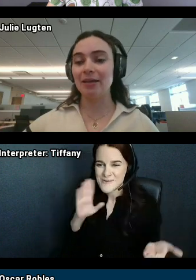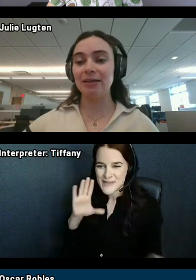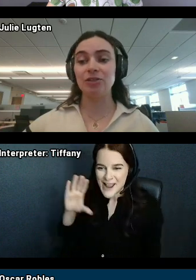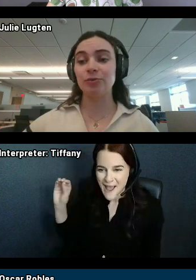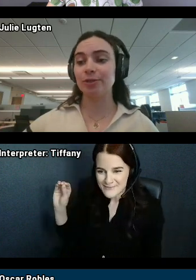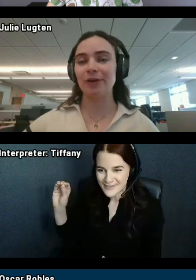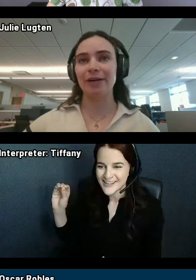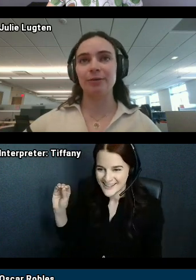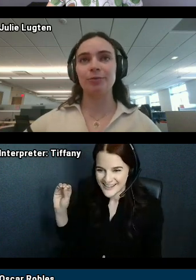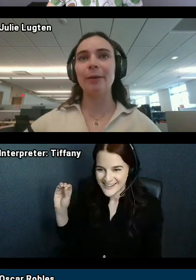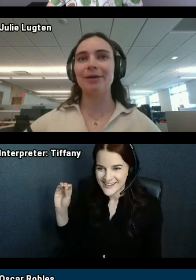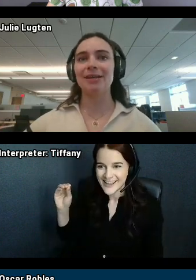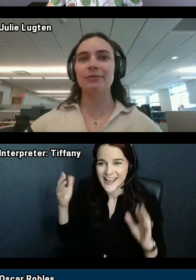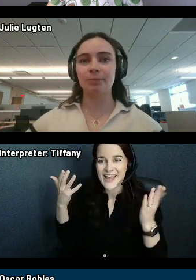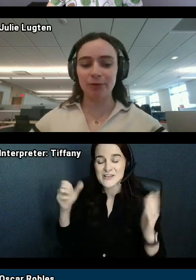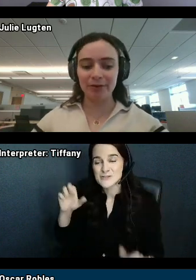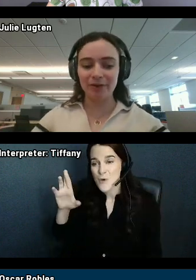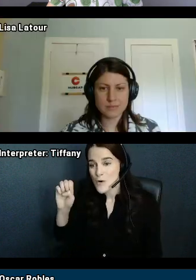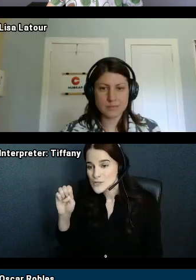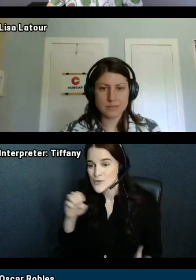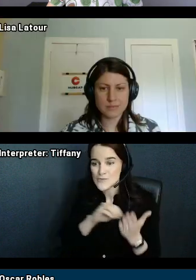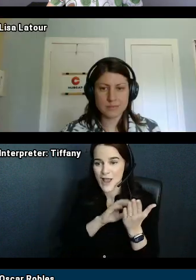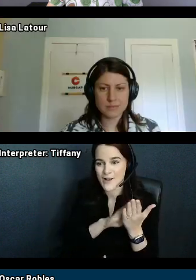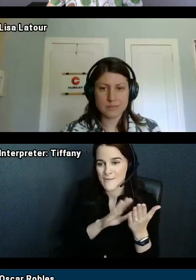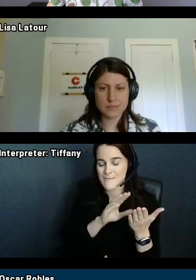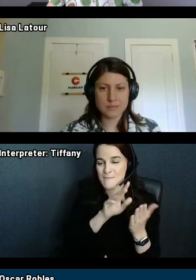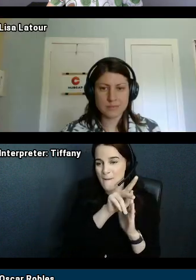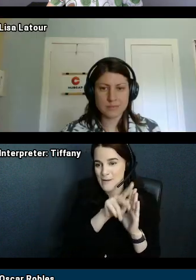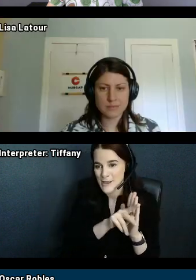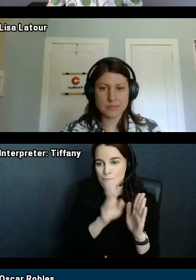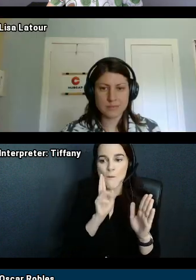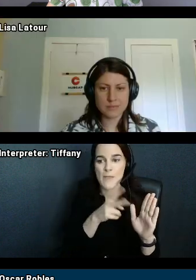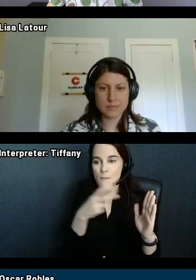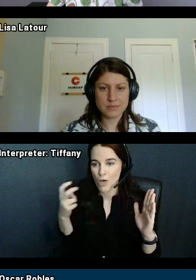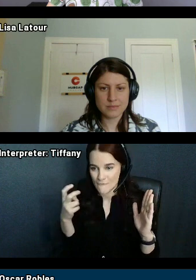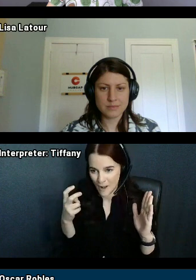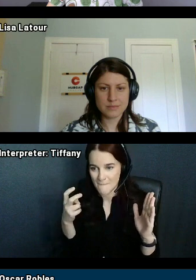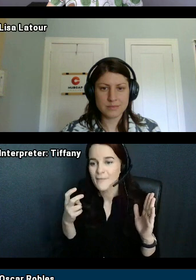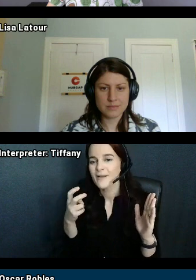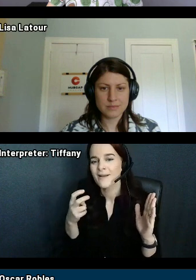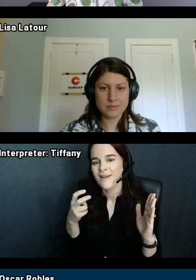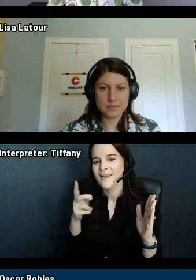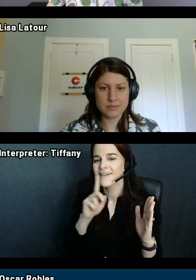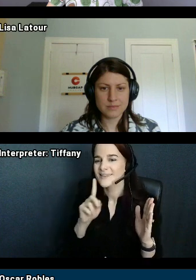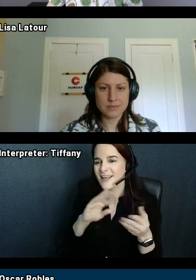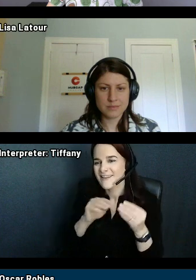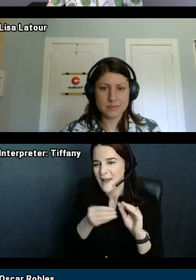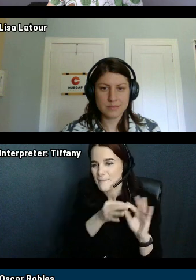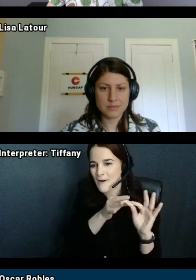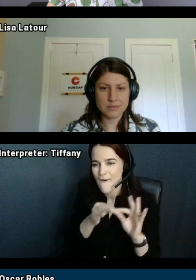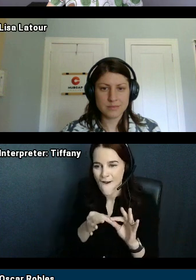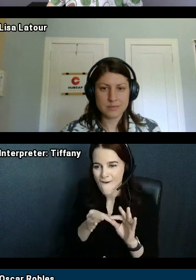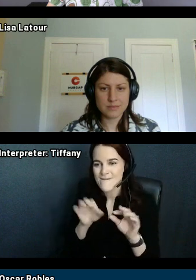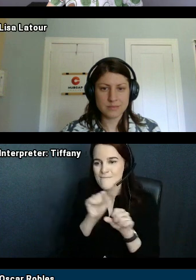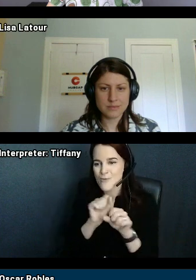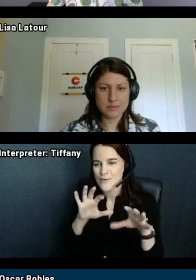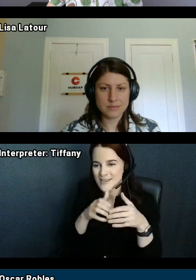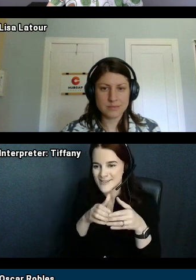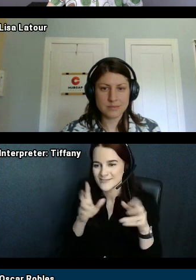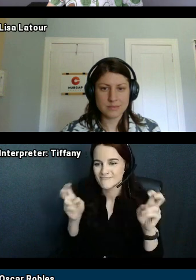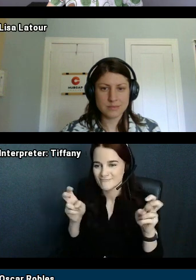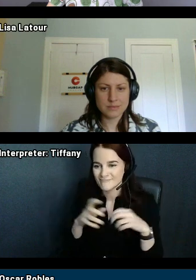And then the source record property that we're pulling from is number of employees.